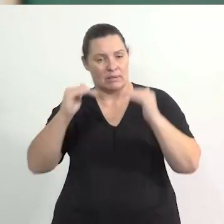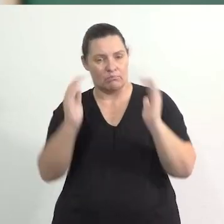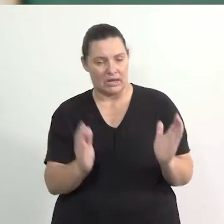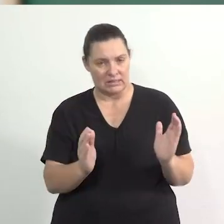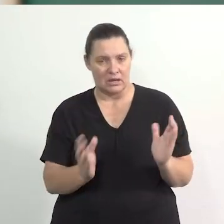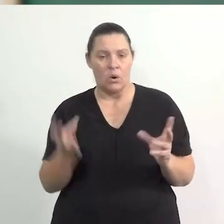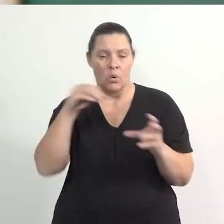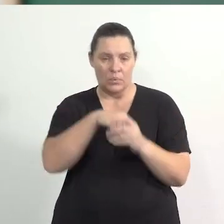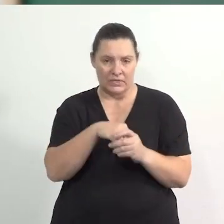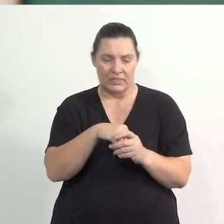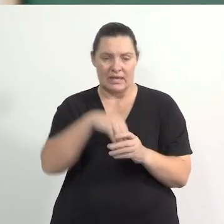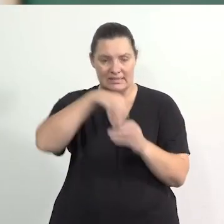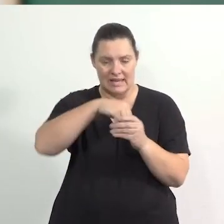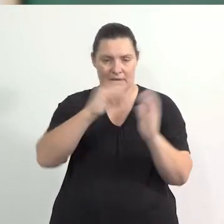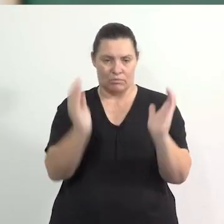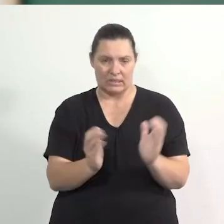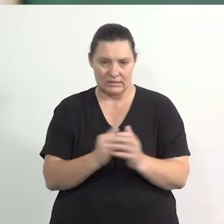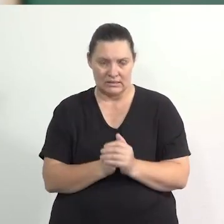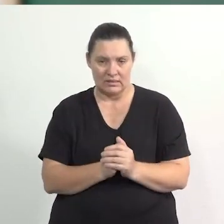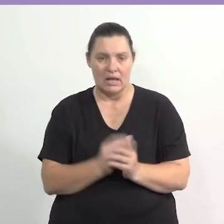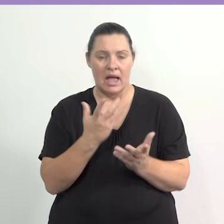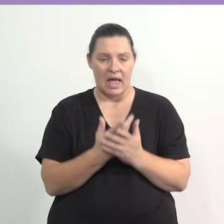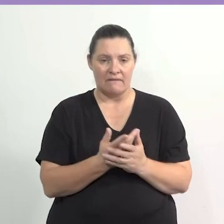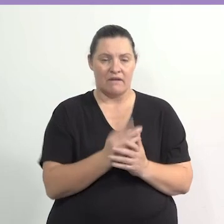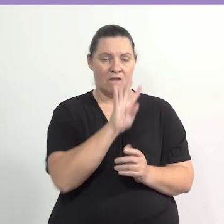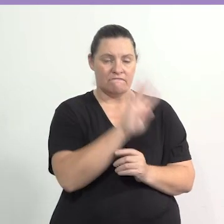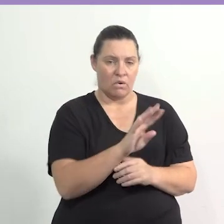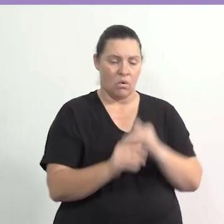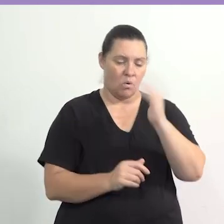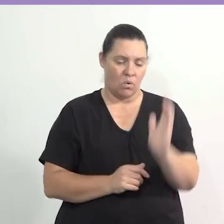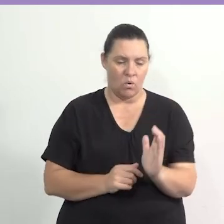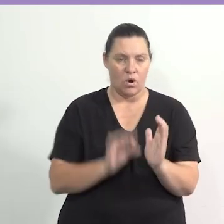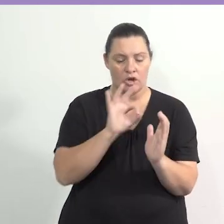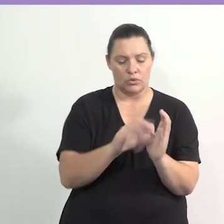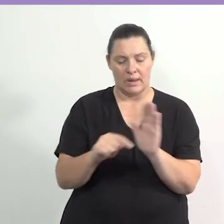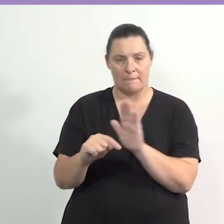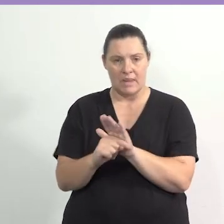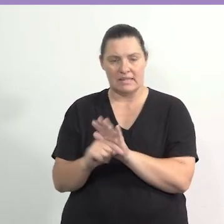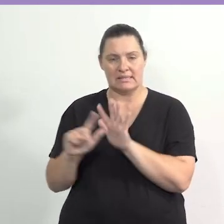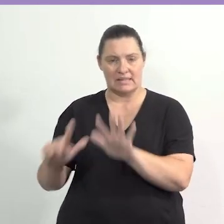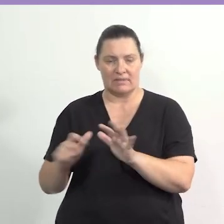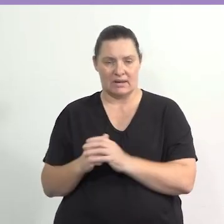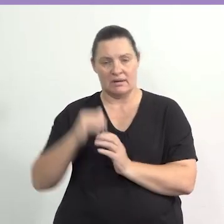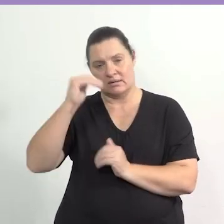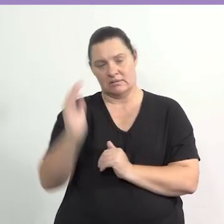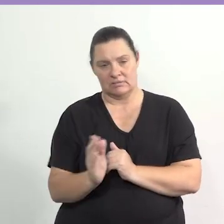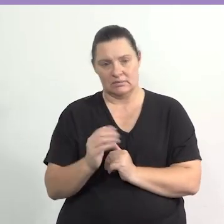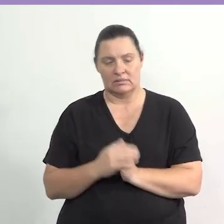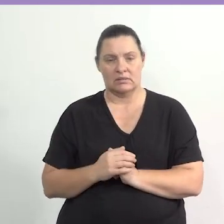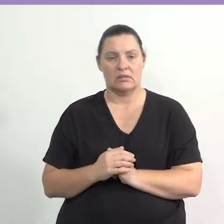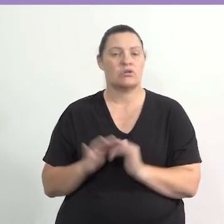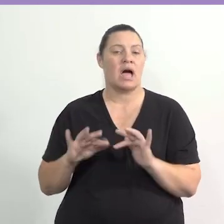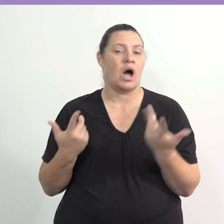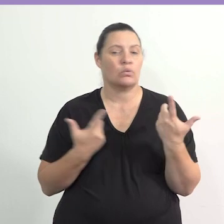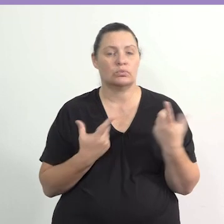outside of the bracket with the numbers that are inside. So here we have 4 open bracket 3 minus 7, close